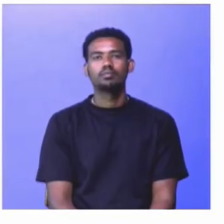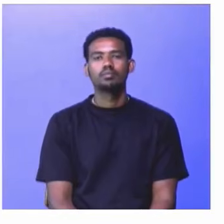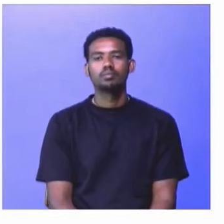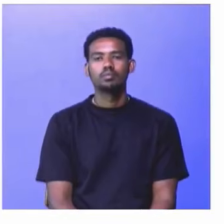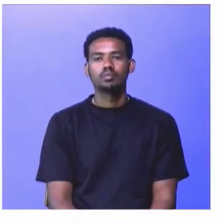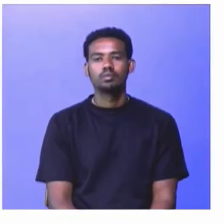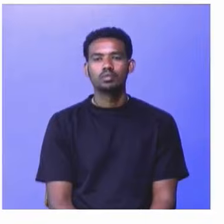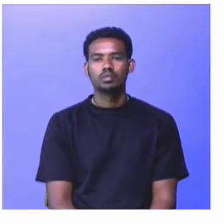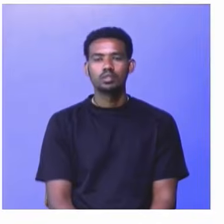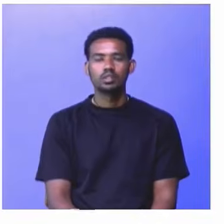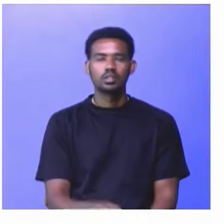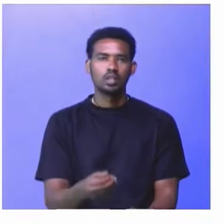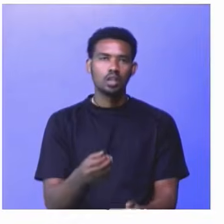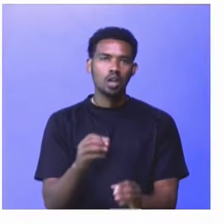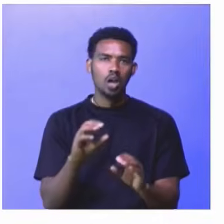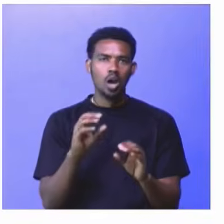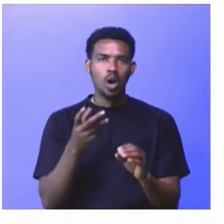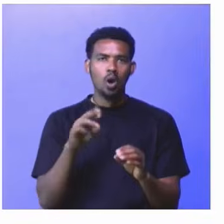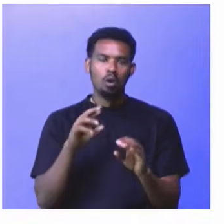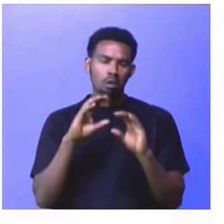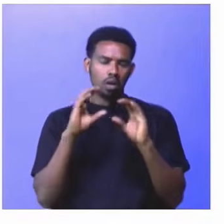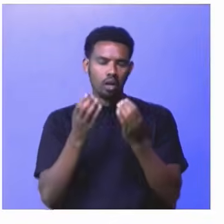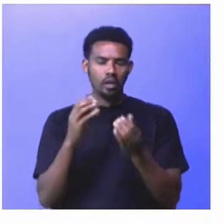or grade.